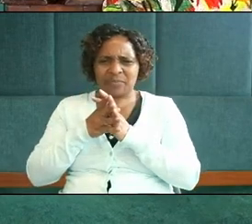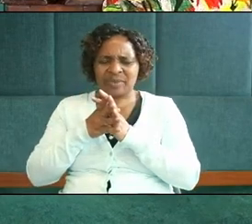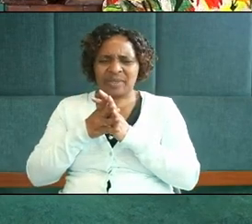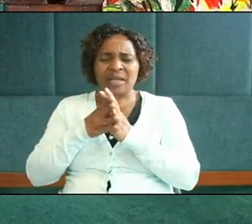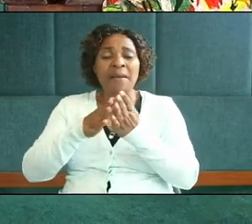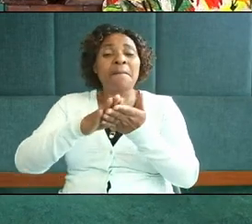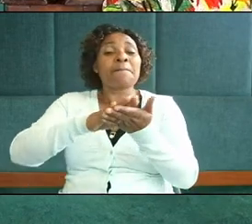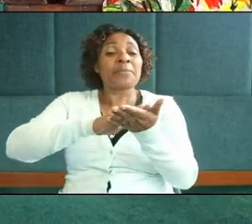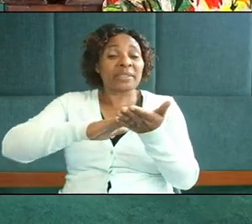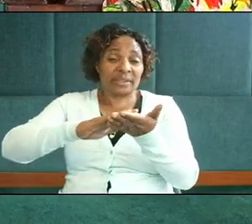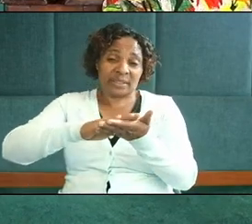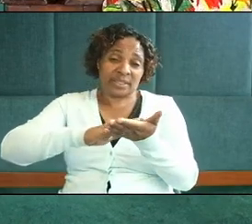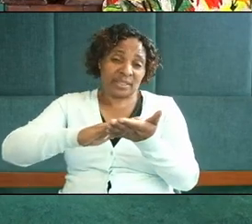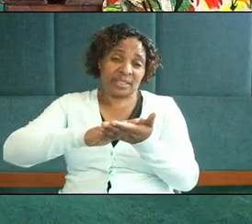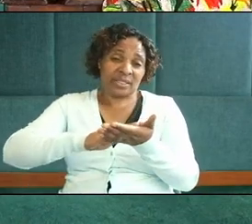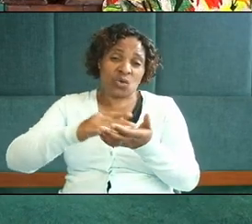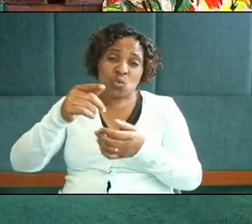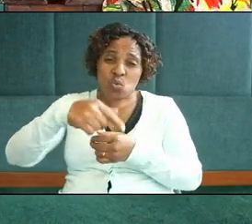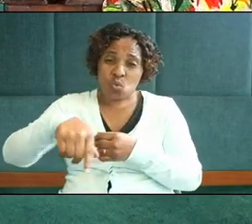we